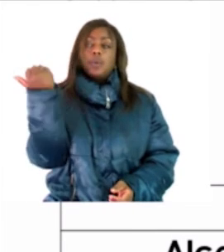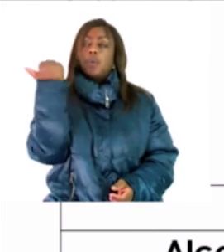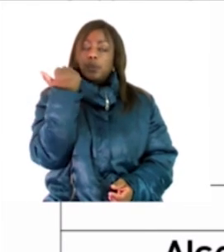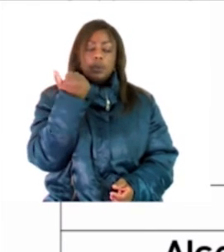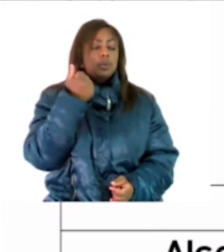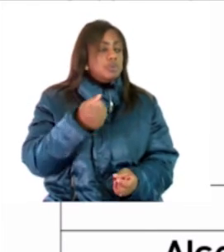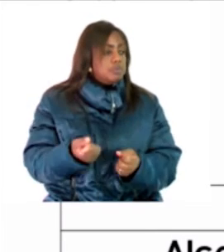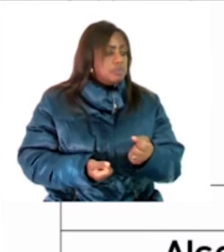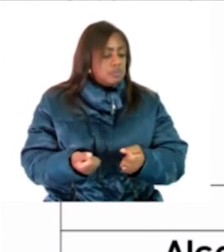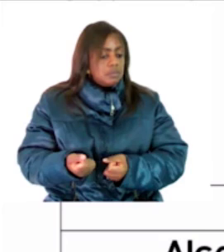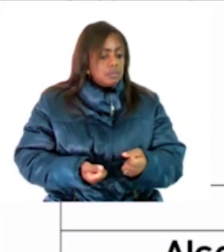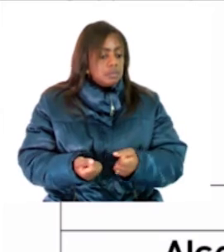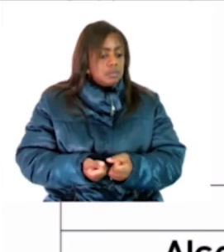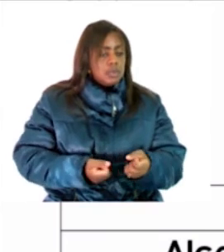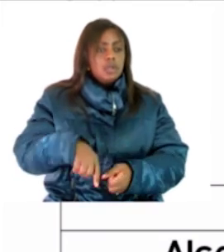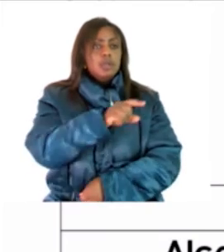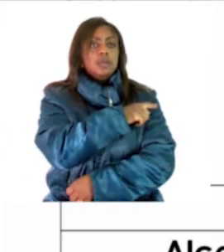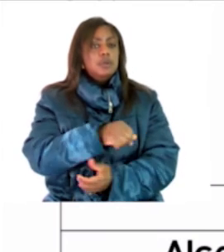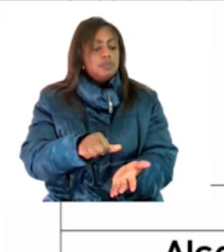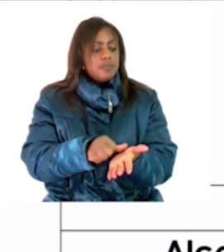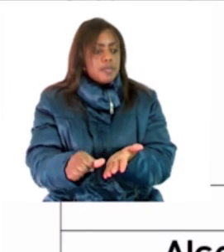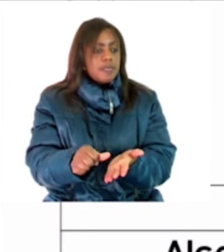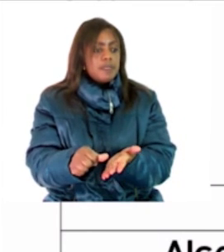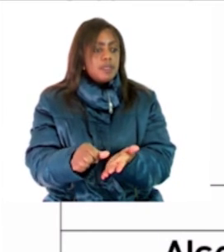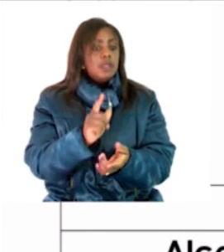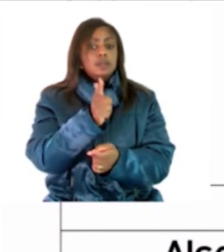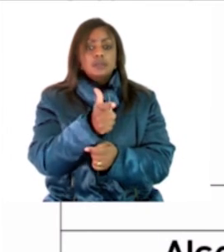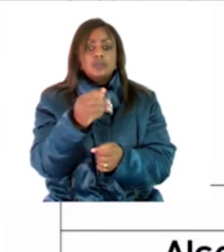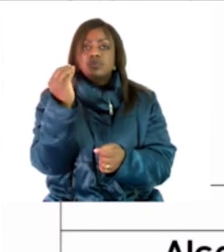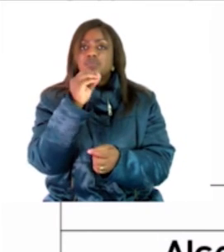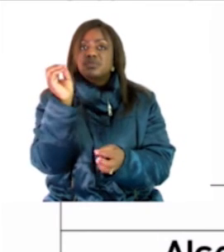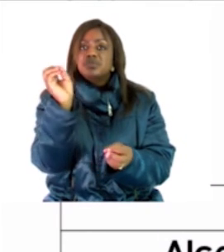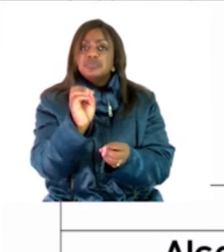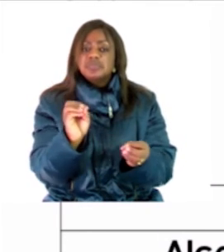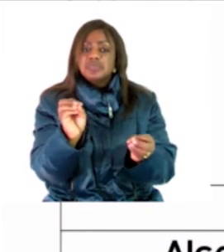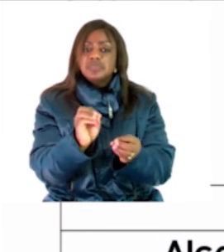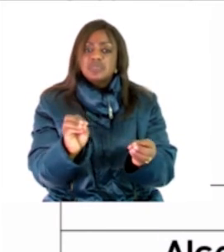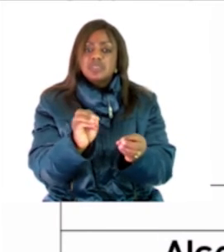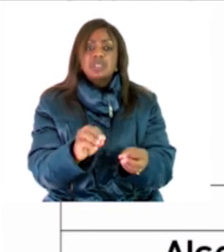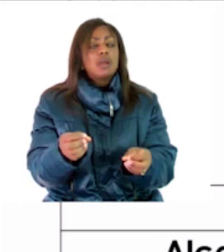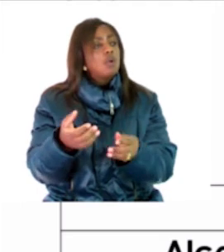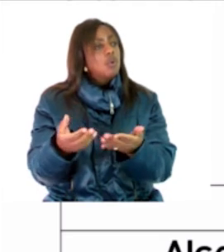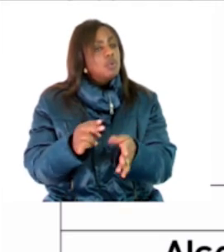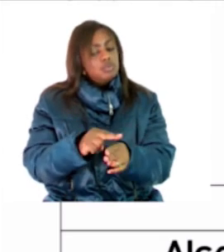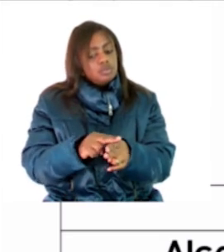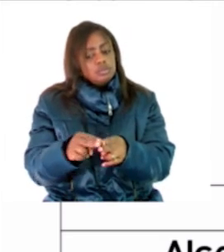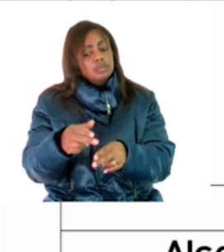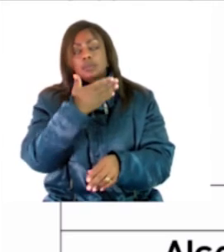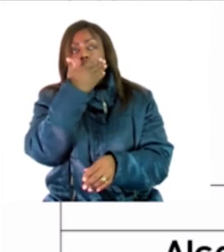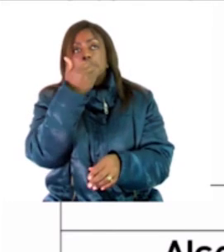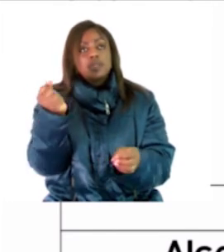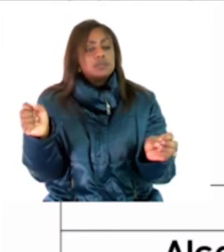car, you fuel up your car every day. When you go to the hospital, you have to pay. It means that instead of now using that money for something better, you're just spending